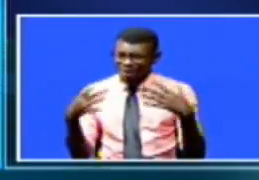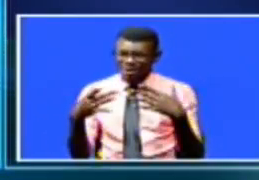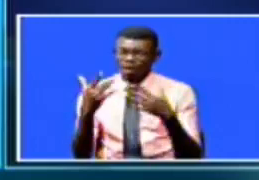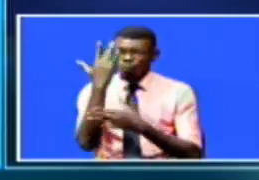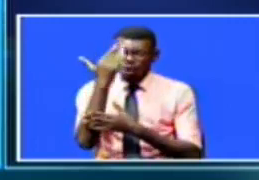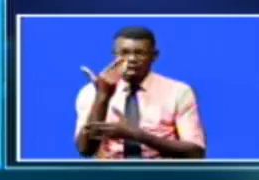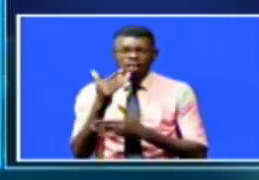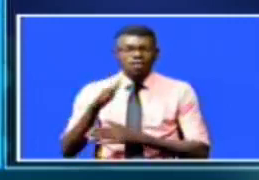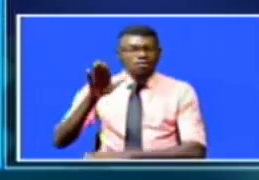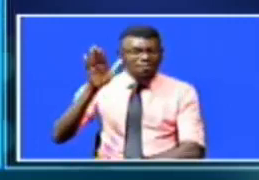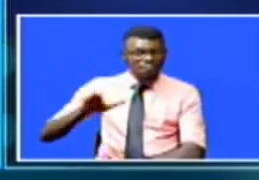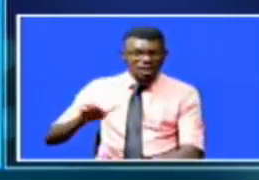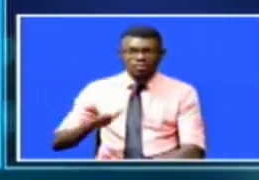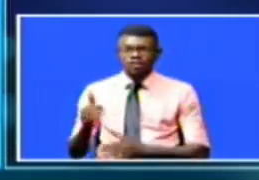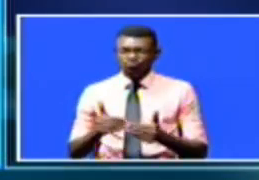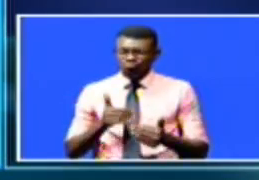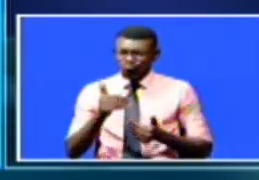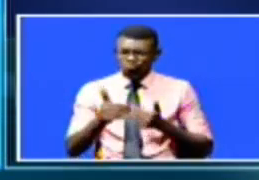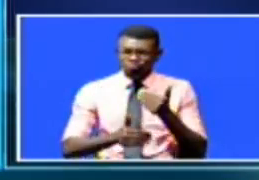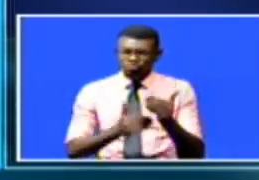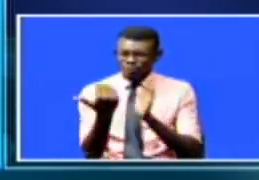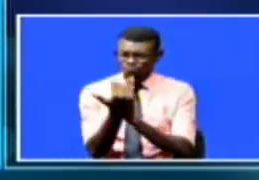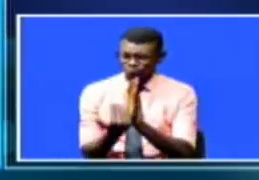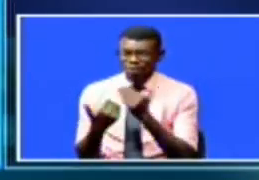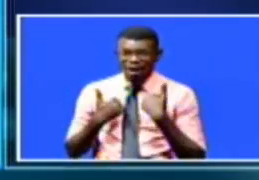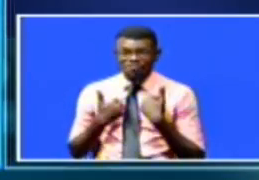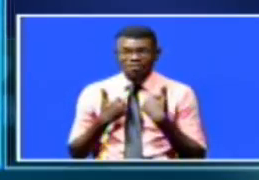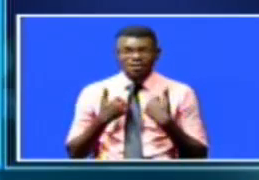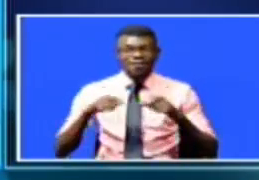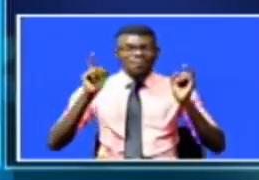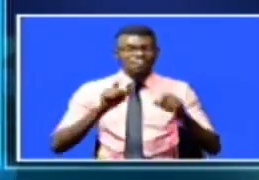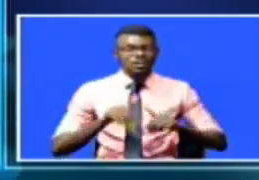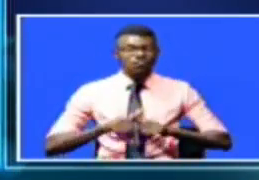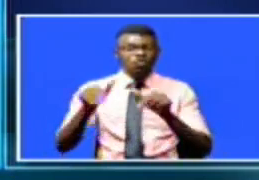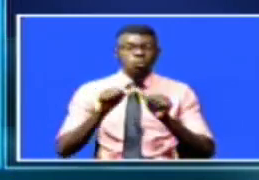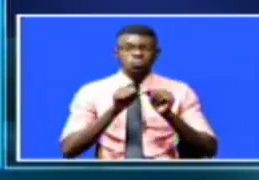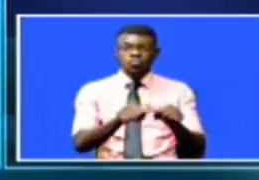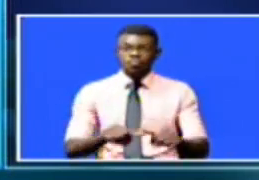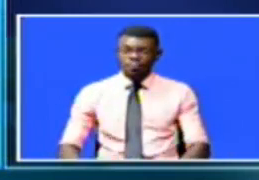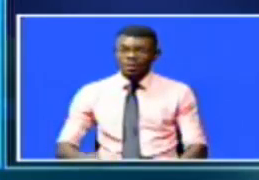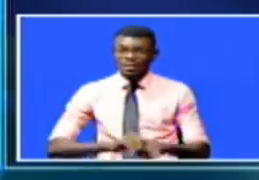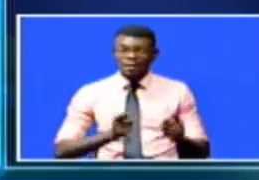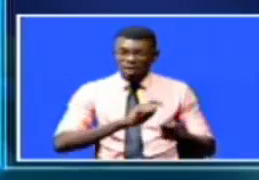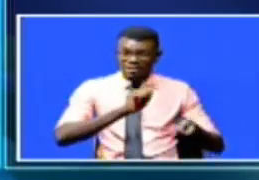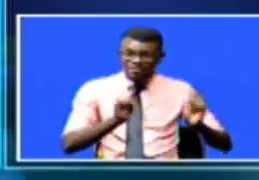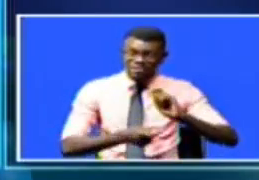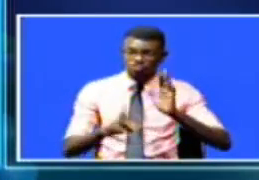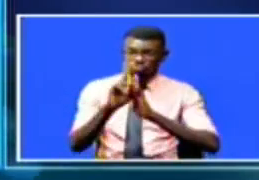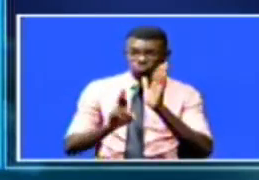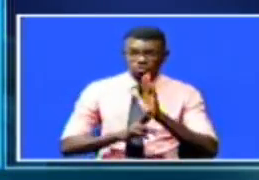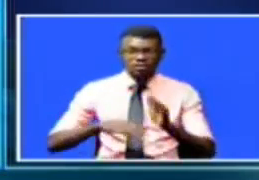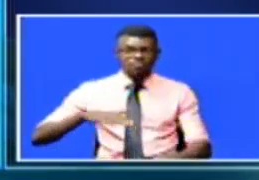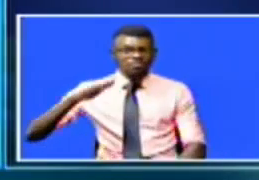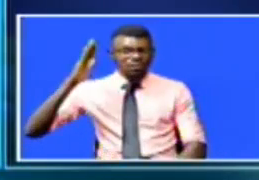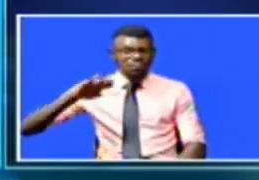its procedures and practices, you know, which has got to be followed throughout. When you amend standing orders, the first thing that he has to do,